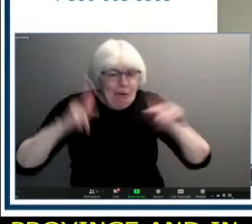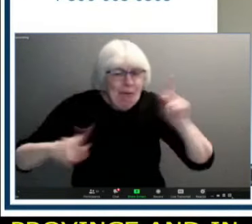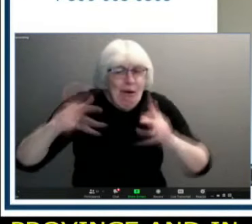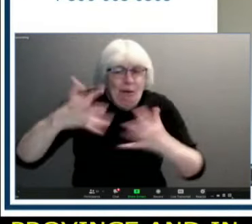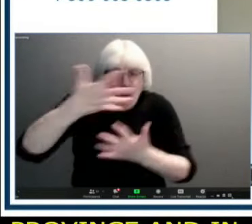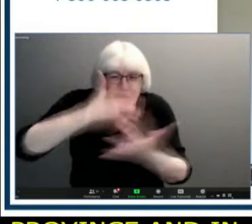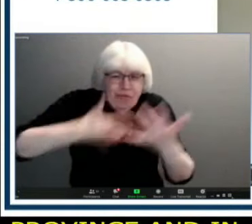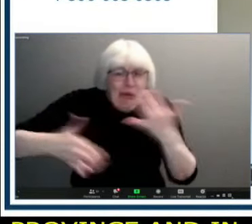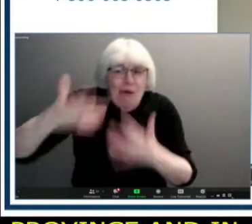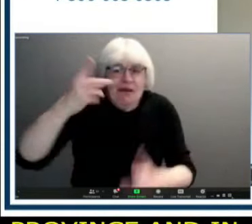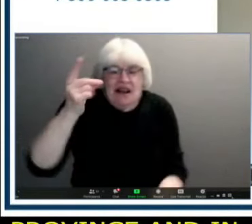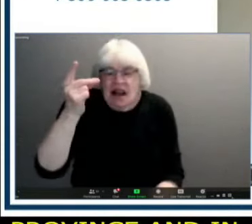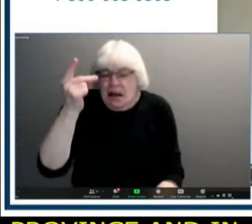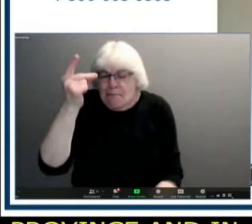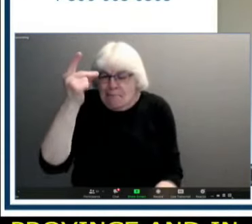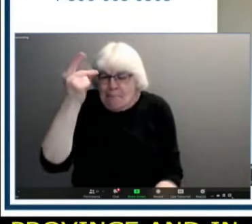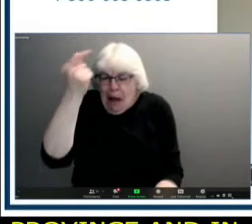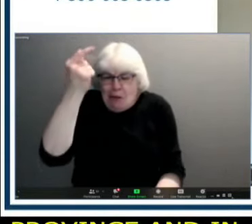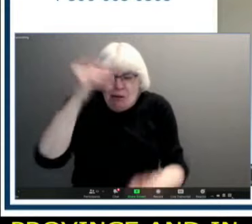A couple of weekends ago, around